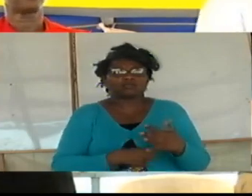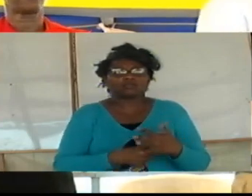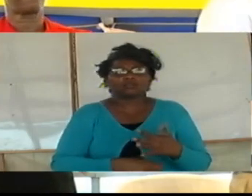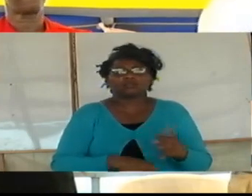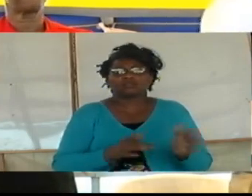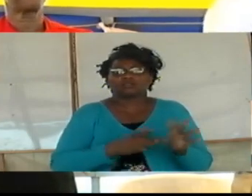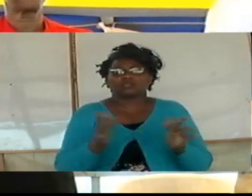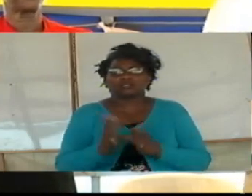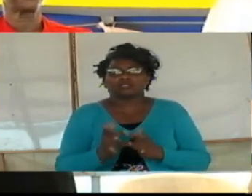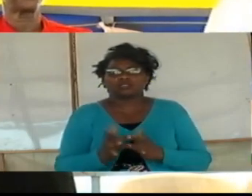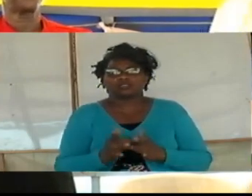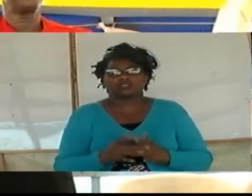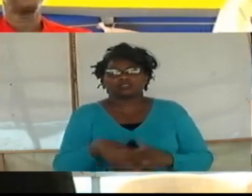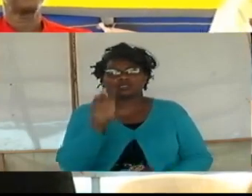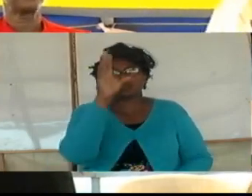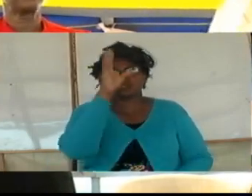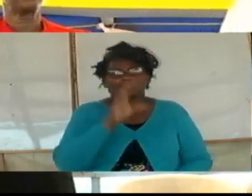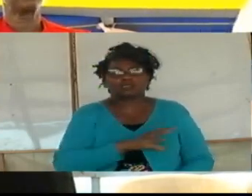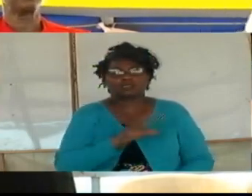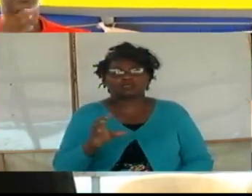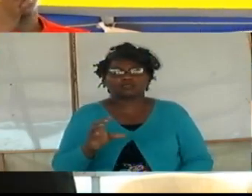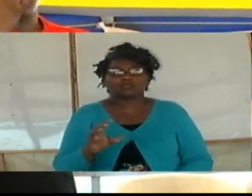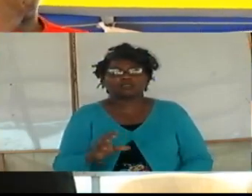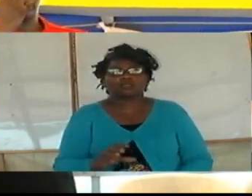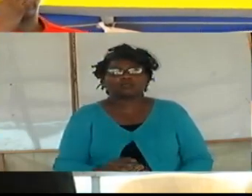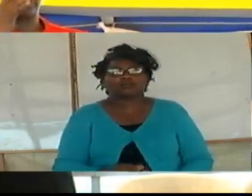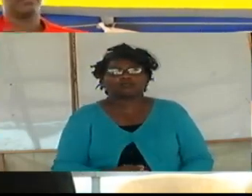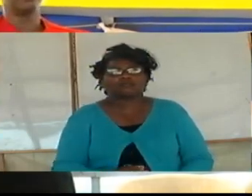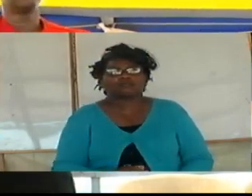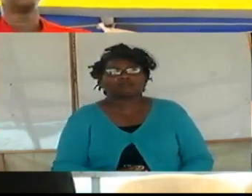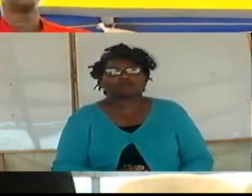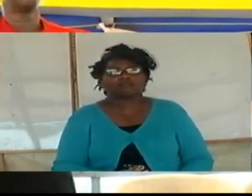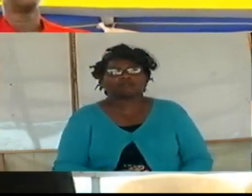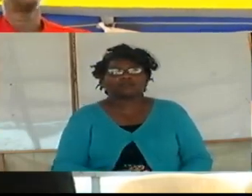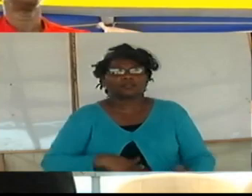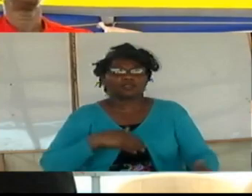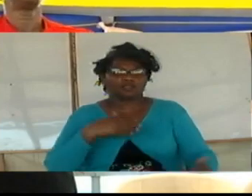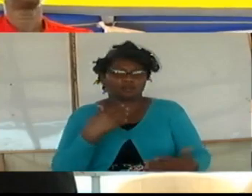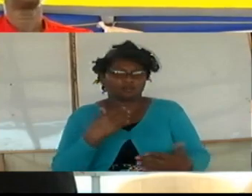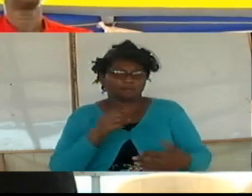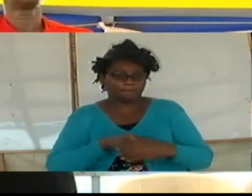Bore the sins of many. I said bore the sins of the world.